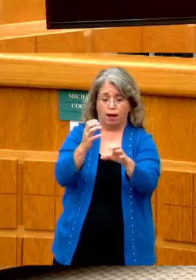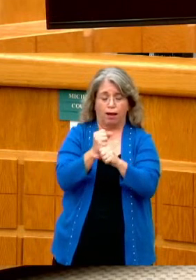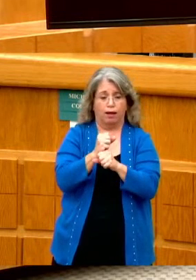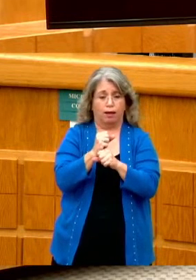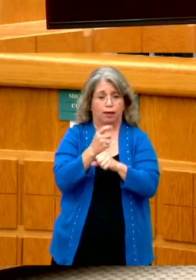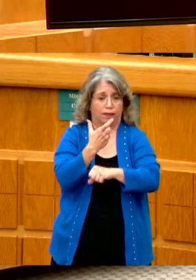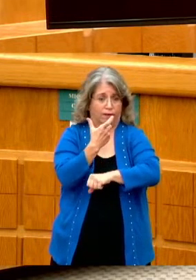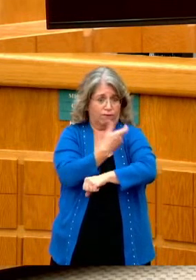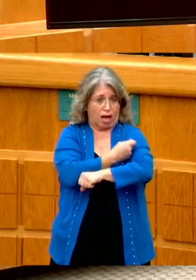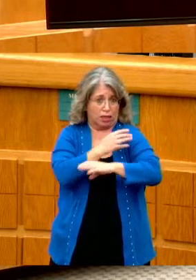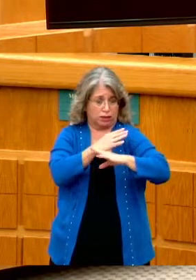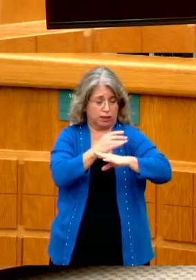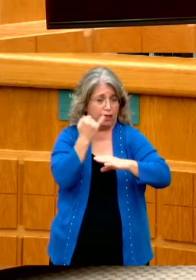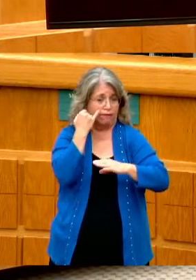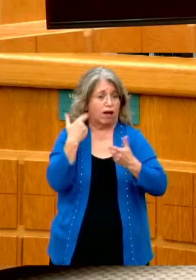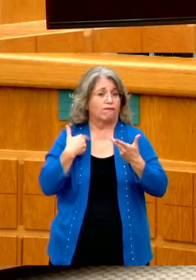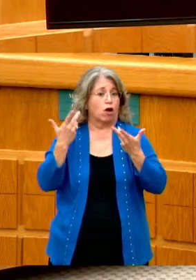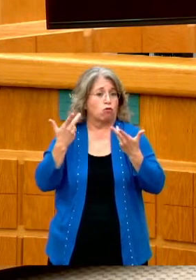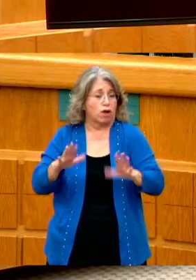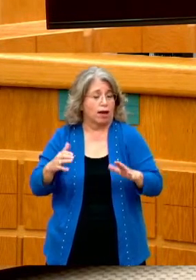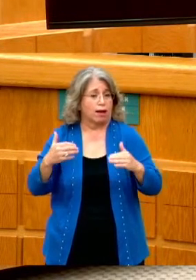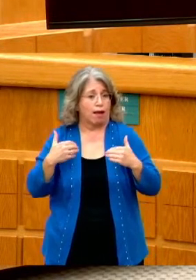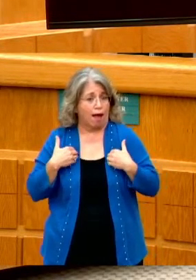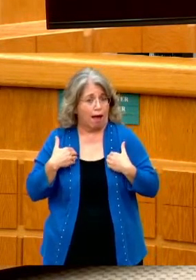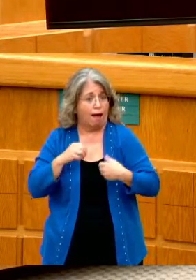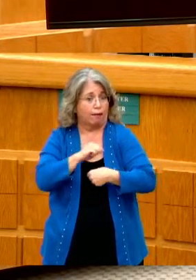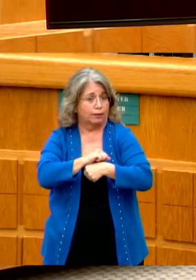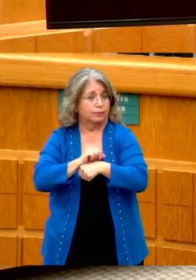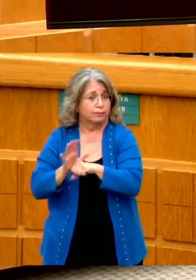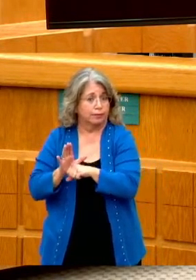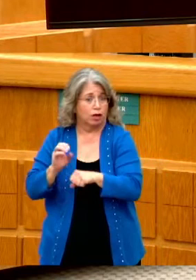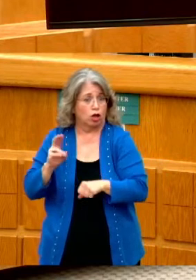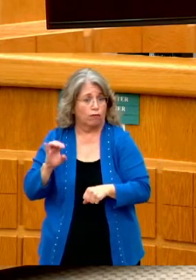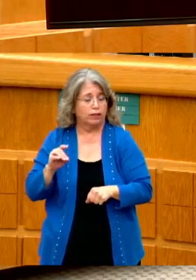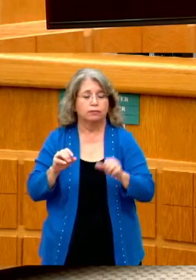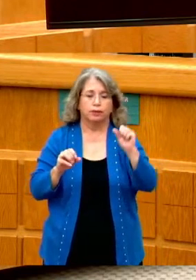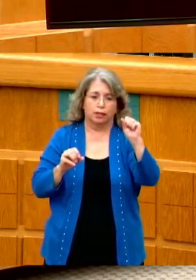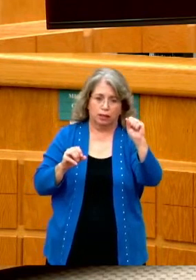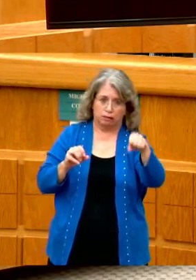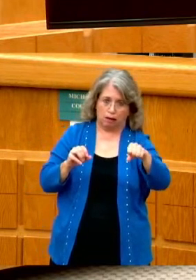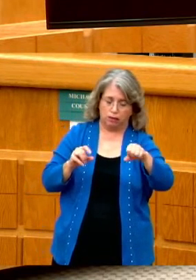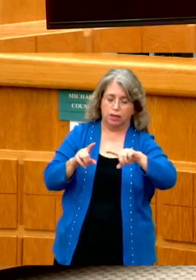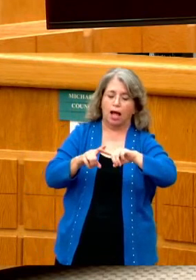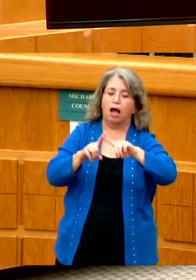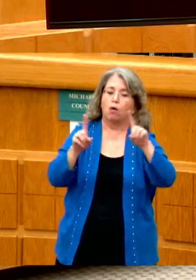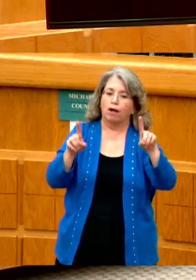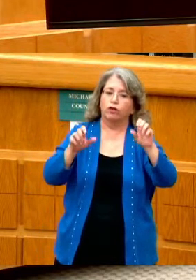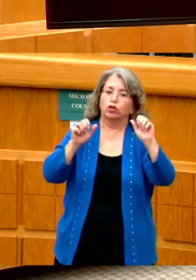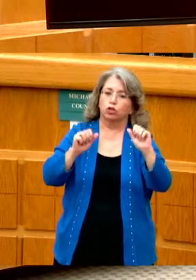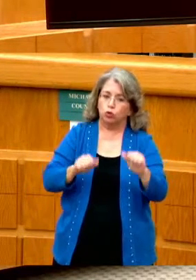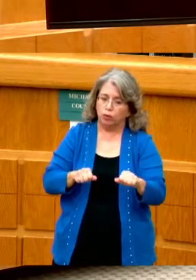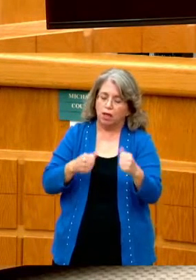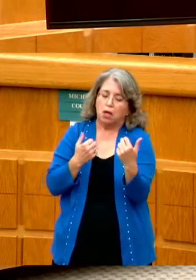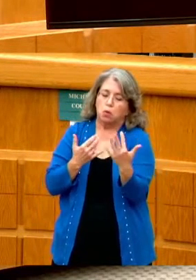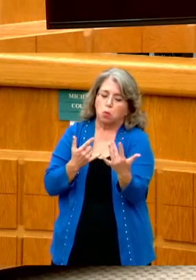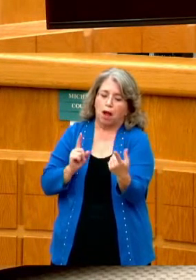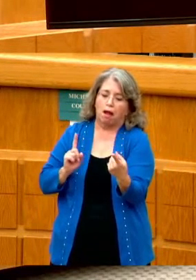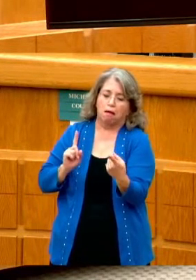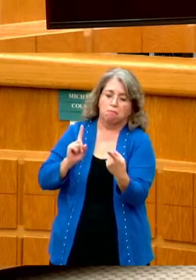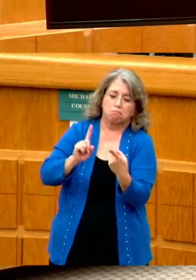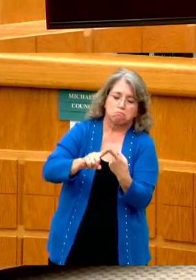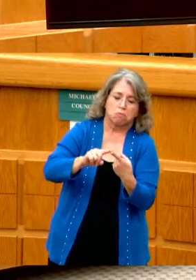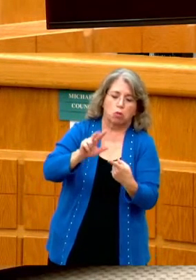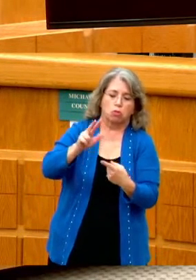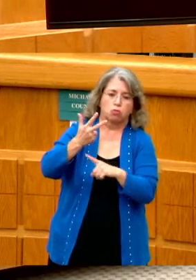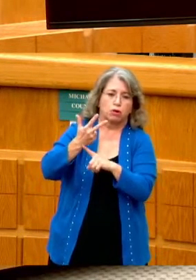had coronavirus? Yes, you may still get the vaccine. However, you can wait up to 3 months after you were diagnosed